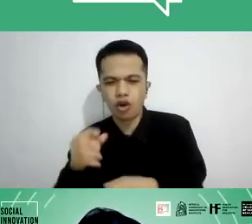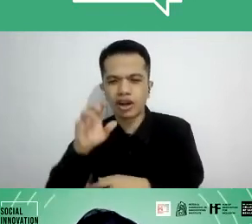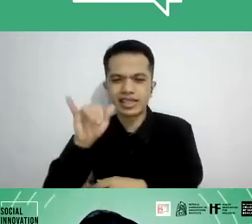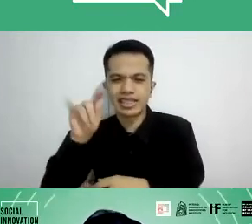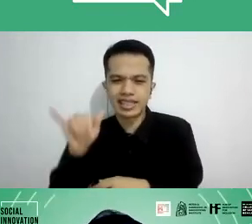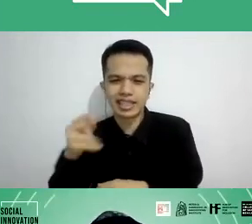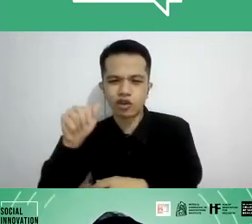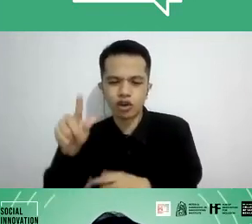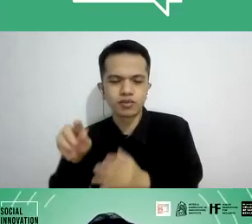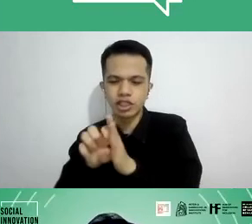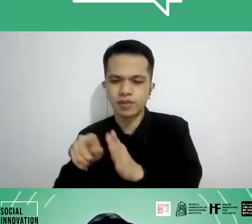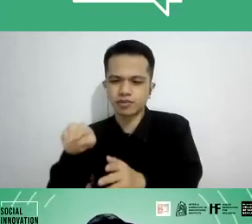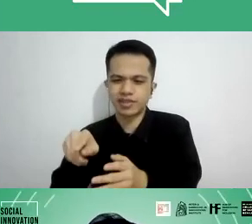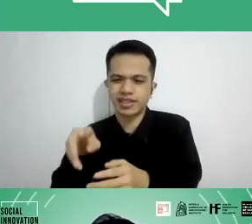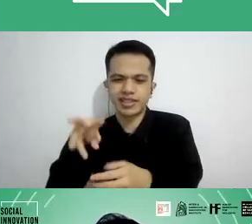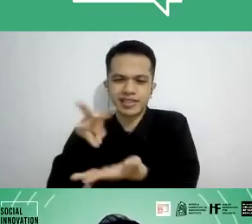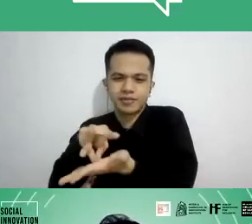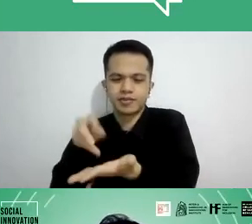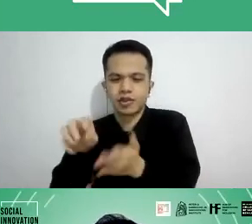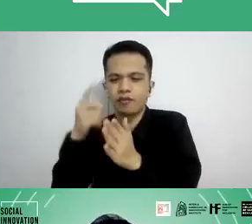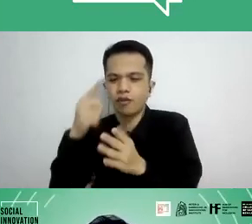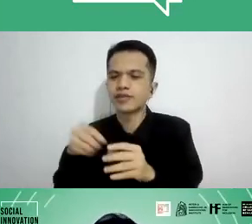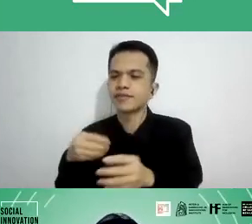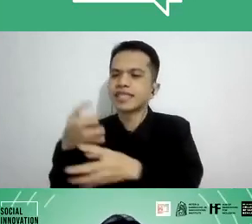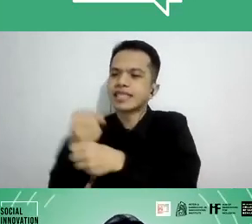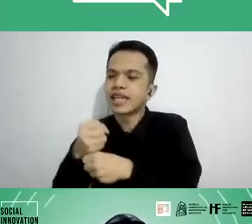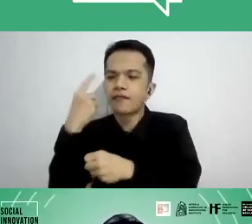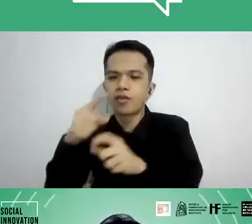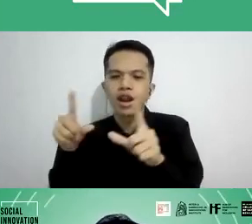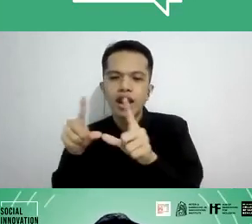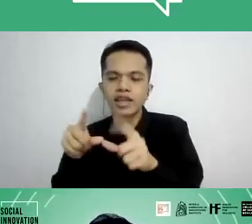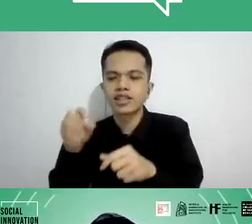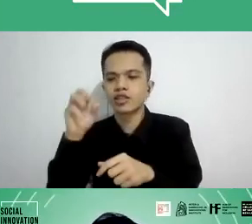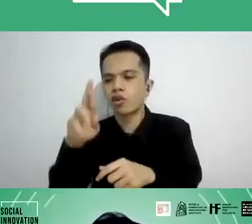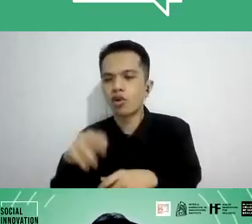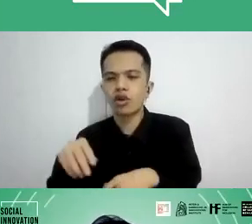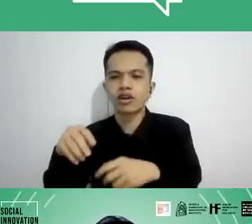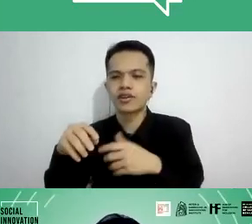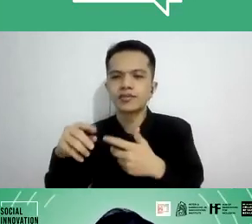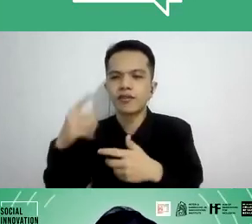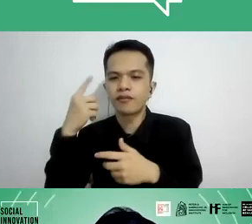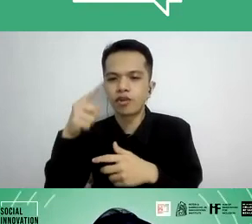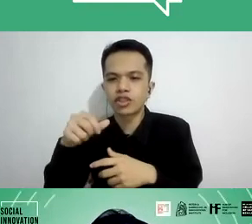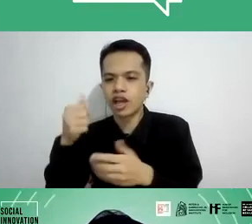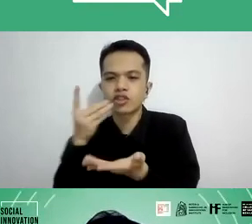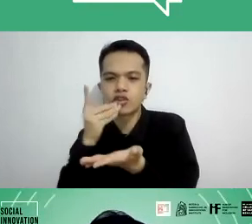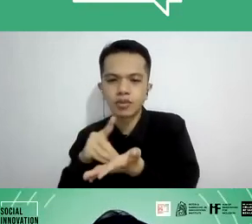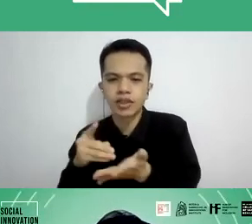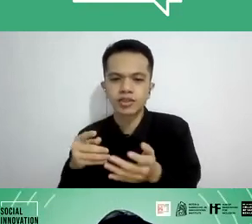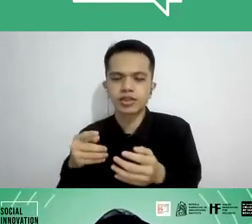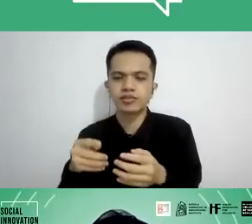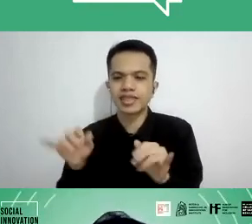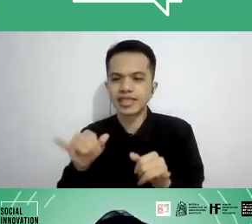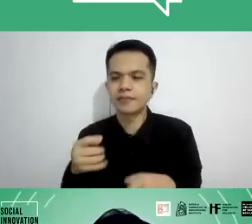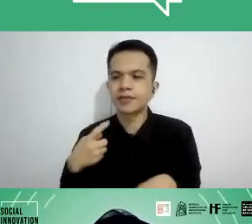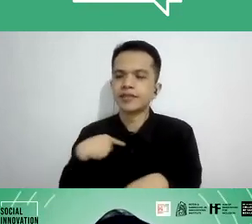to a specific place or a branch to get your driver's license updated, your NBI clearance, and when you go there, there's hundreds of other people who have to line up